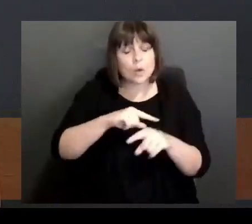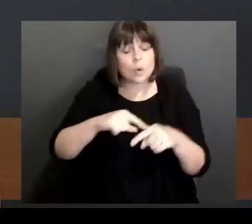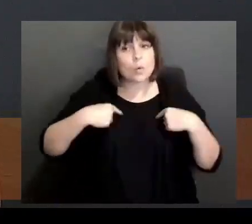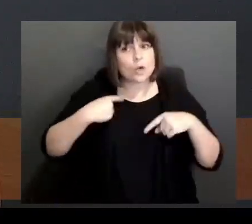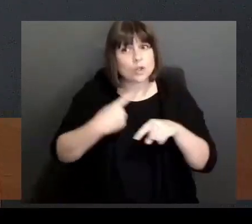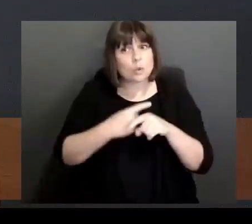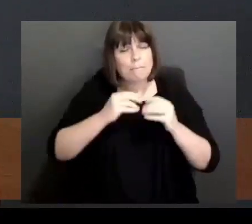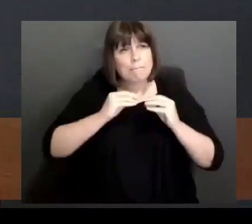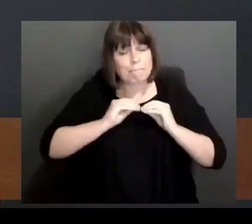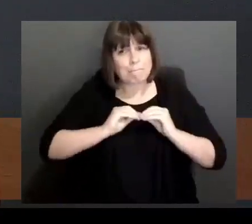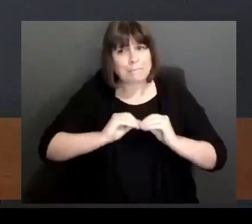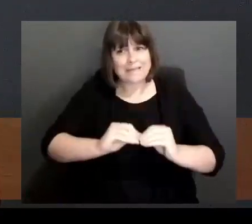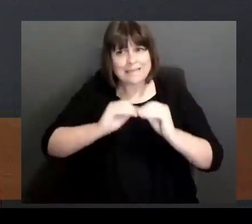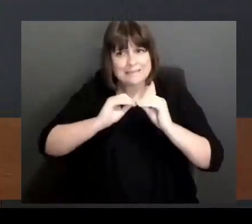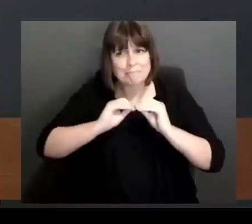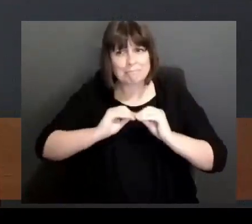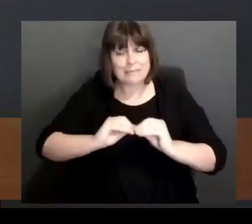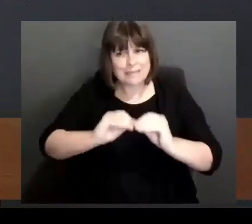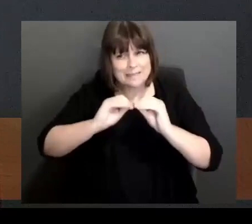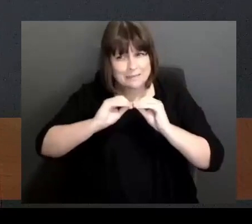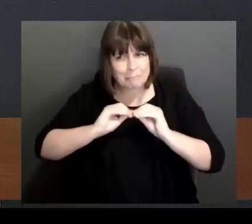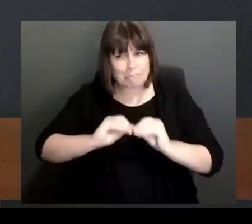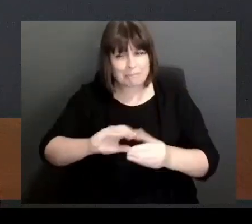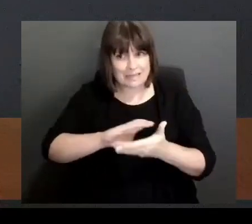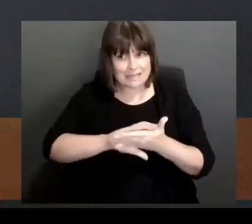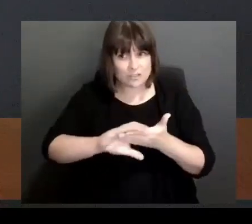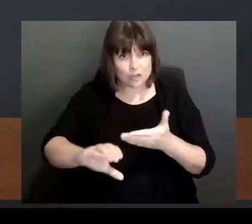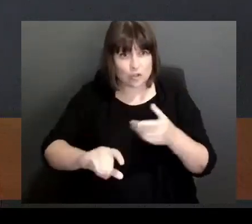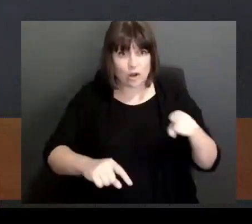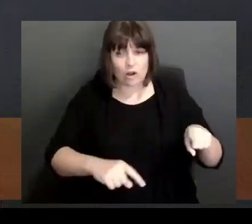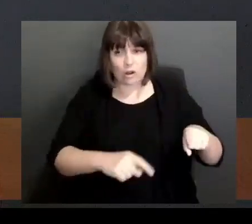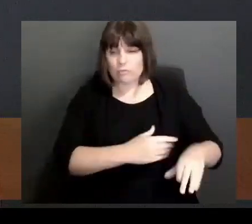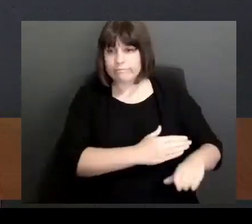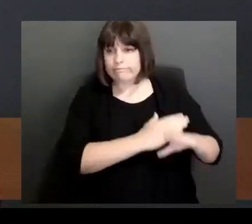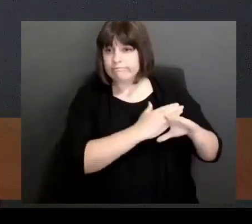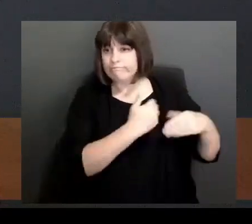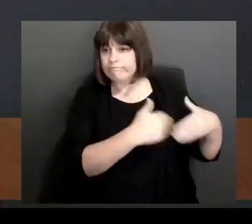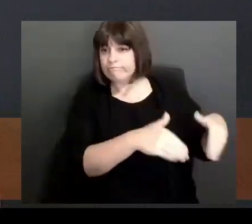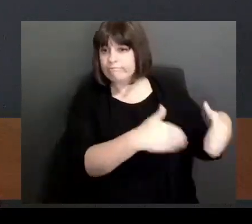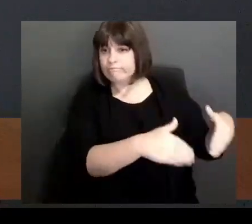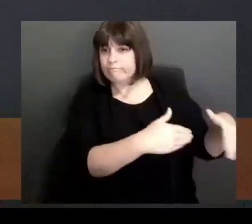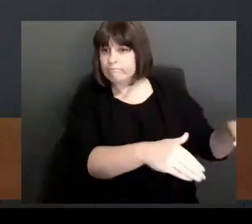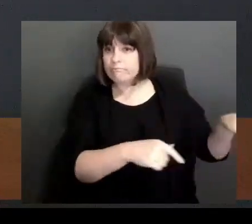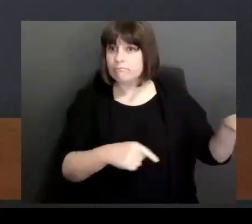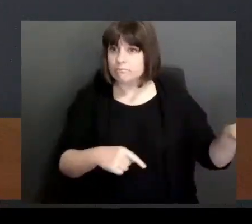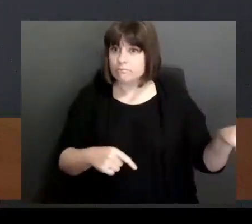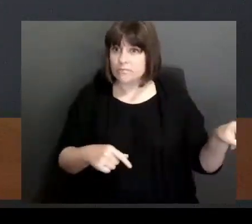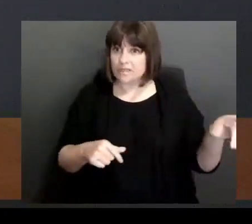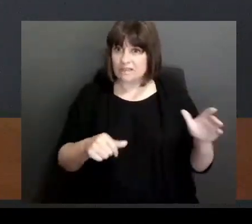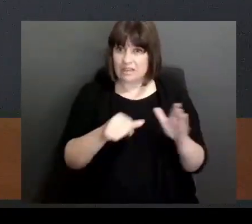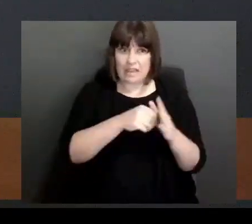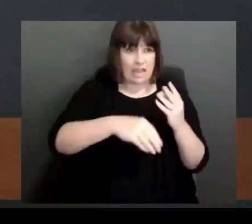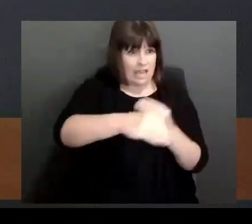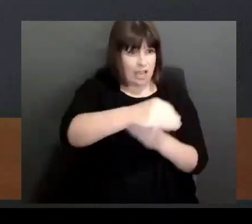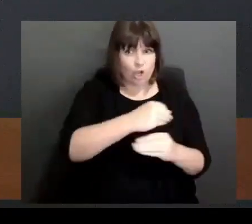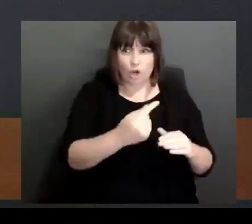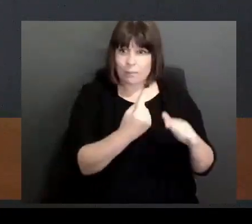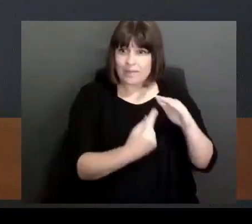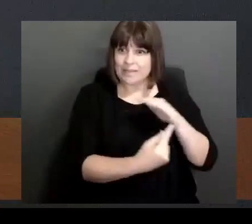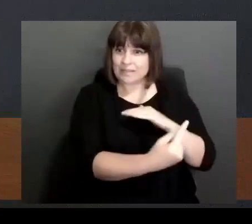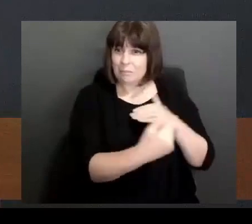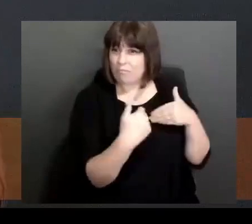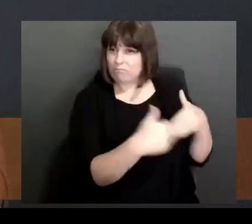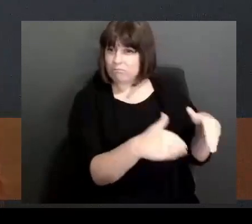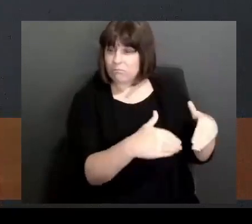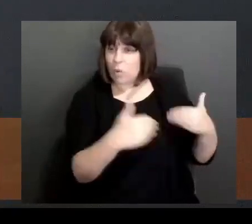dollars that our people have been shut out of being able to generate prosperity and economic independence and wealth. Like, how does that sit with